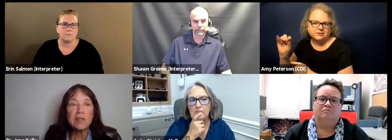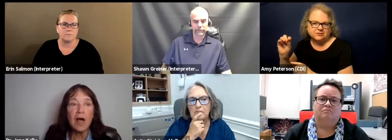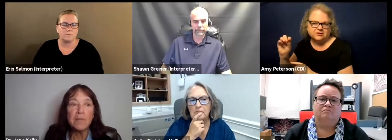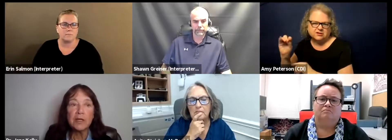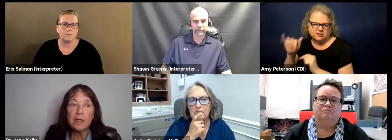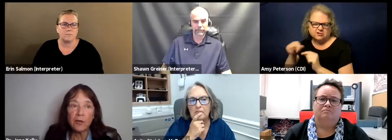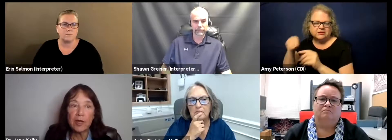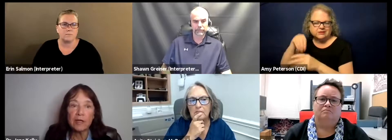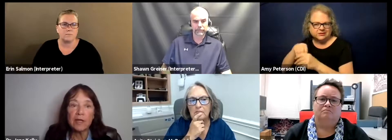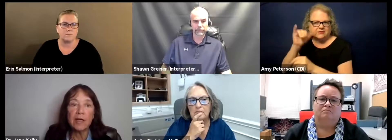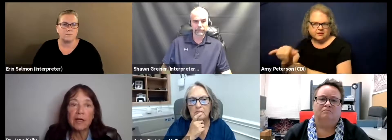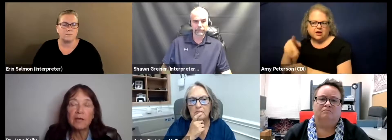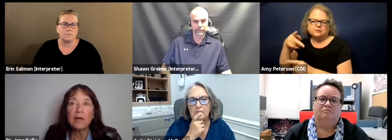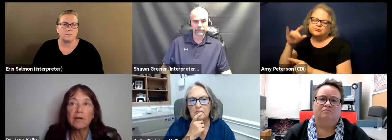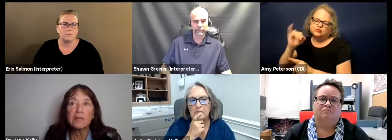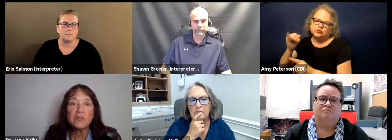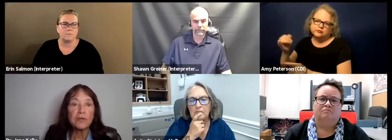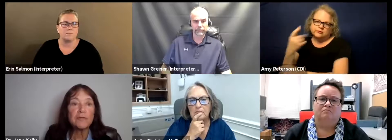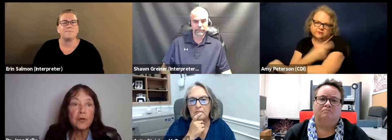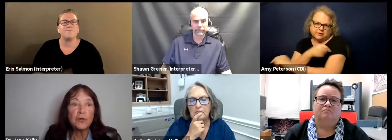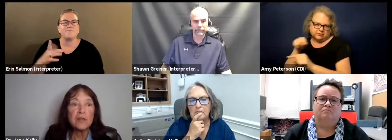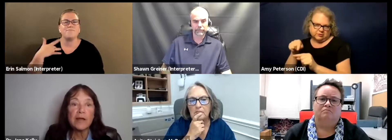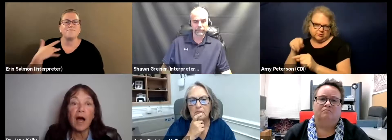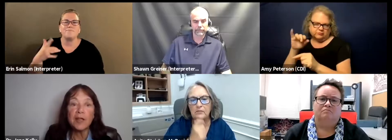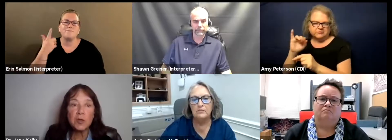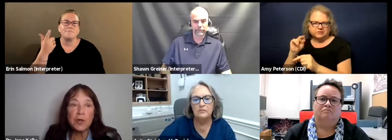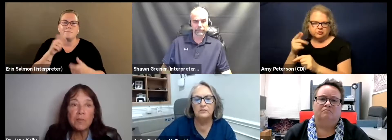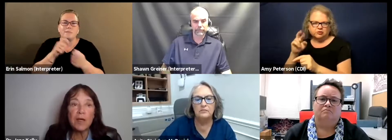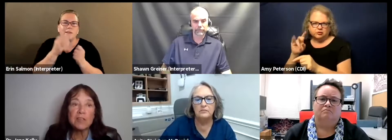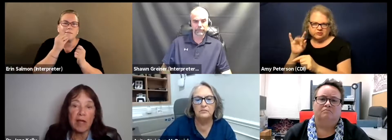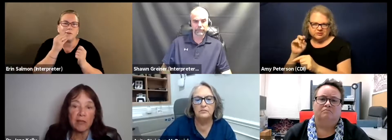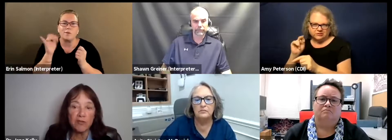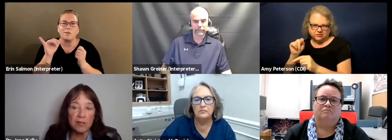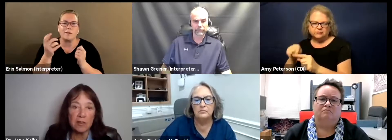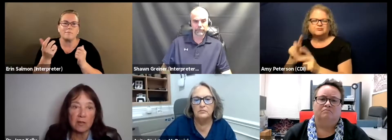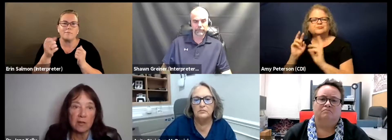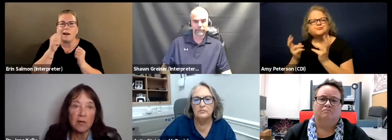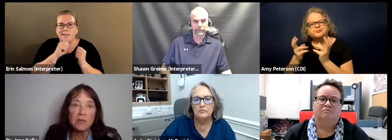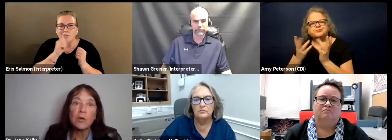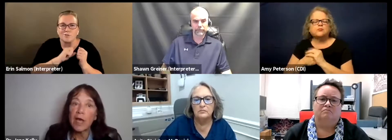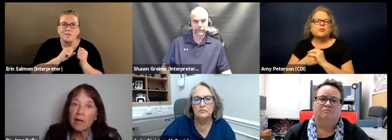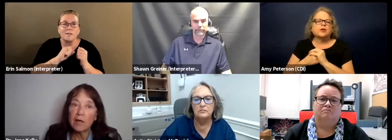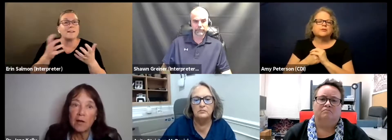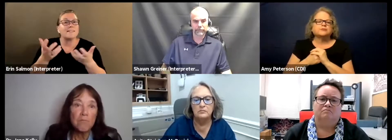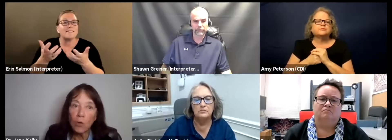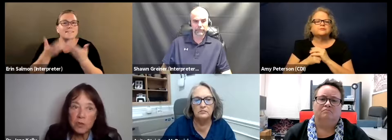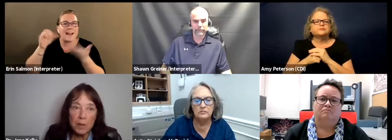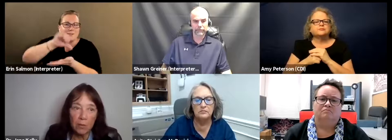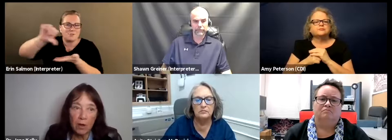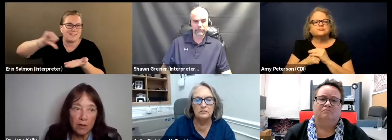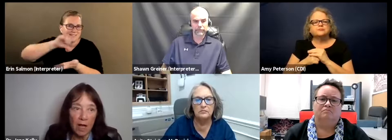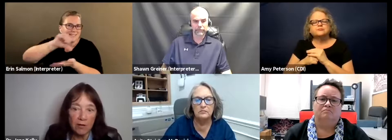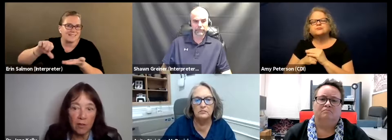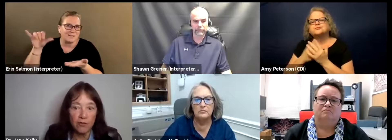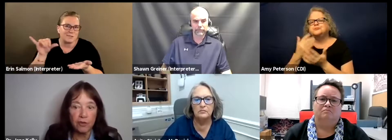It is a common ingredient in certain foods like ice cream and salad dressing. So again, most